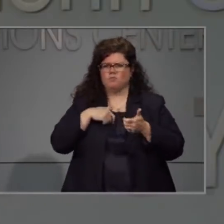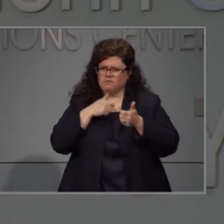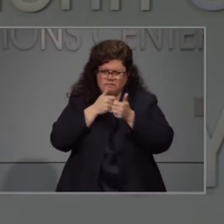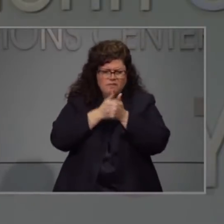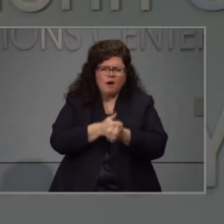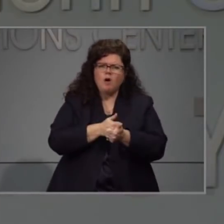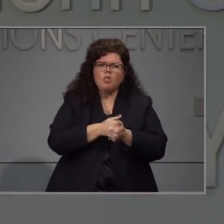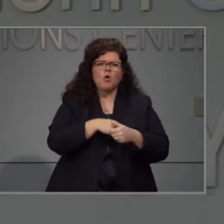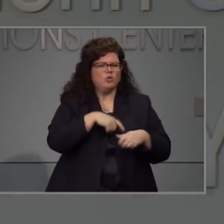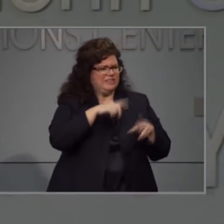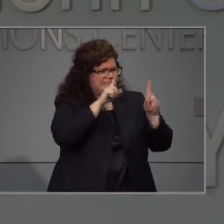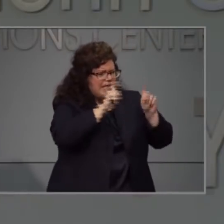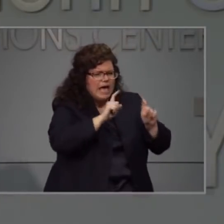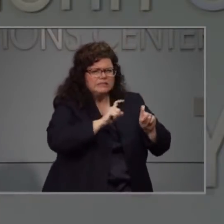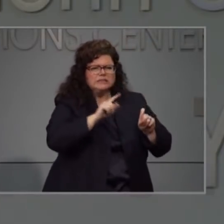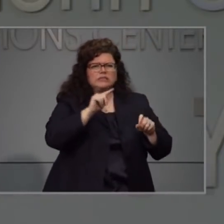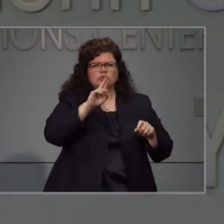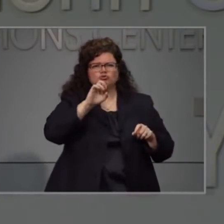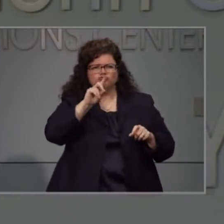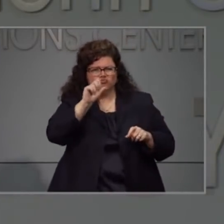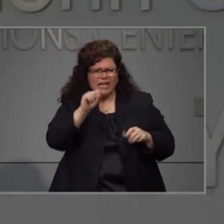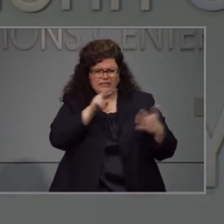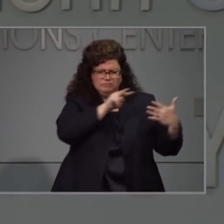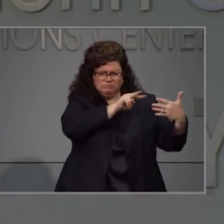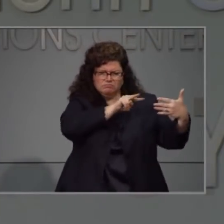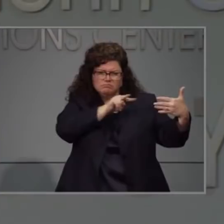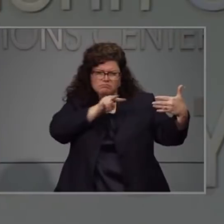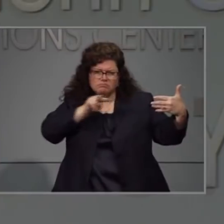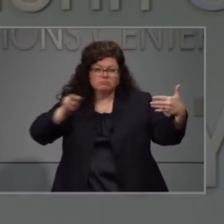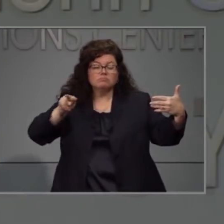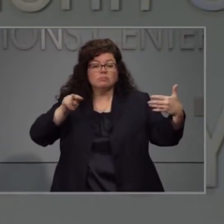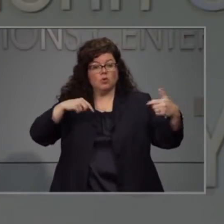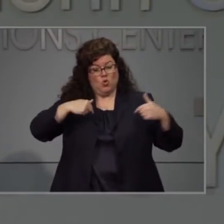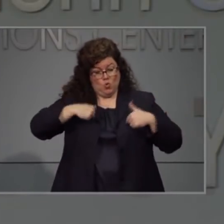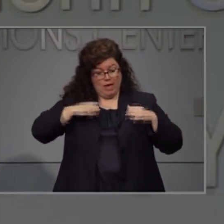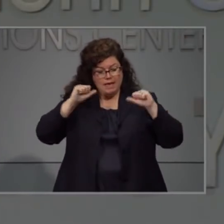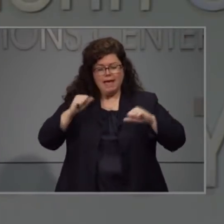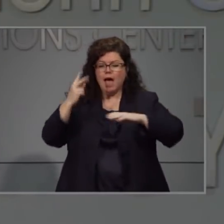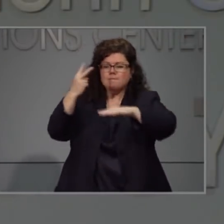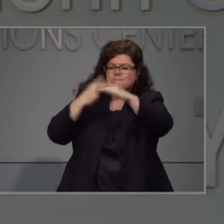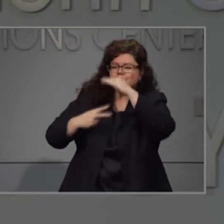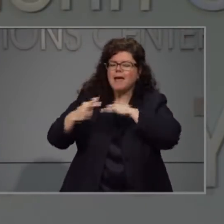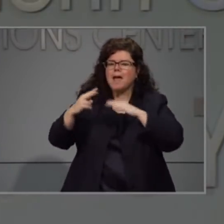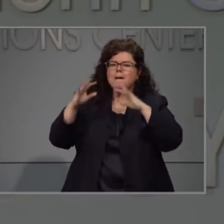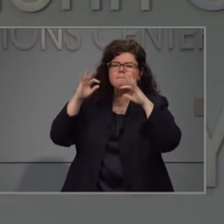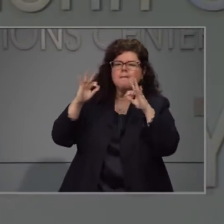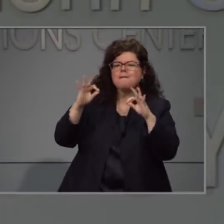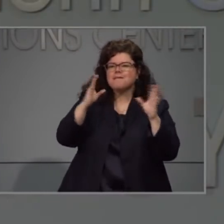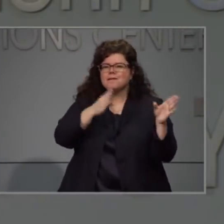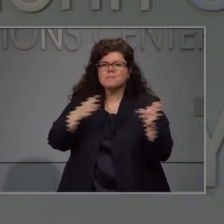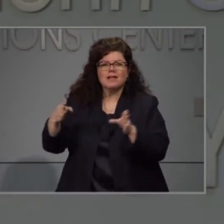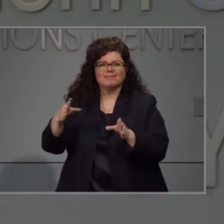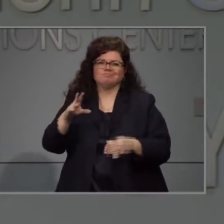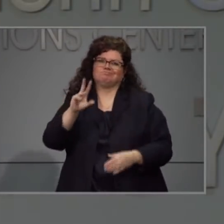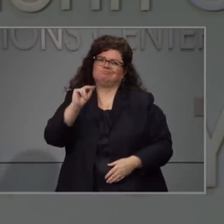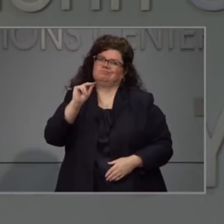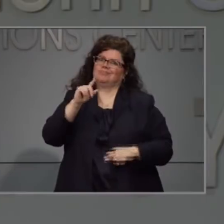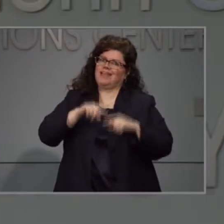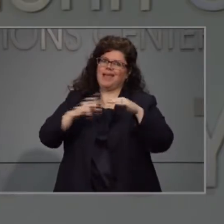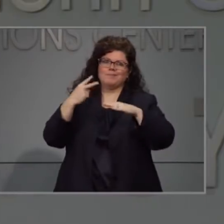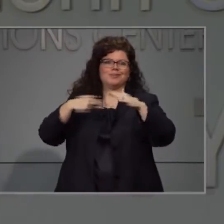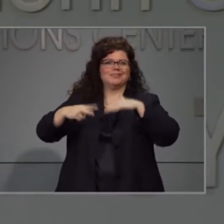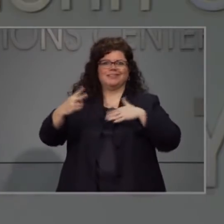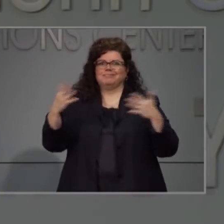put forward. It's hard to predict what things are going to be like a month from now. That's why we're looking at